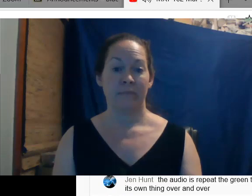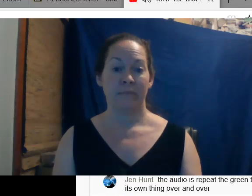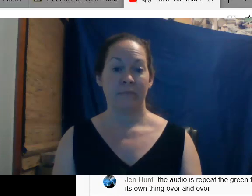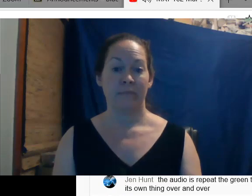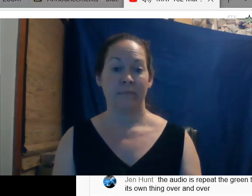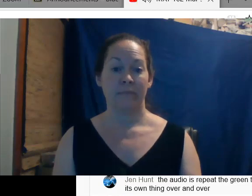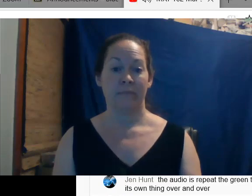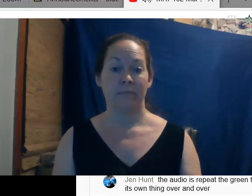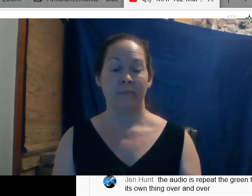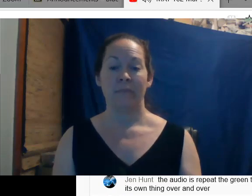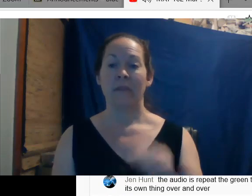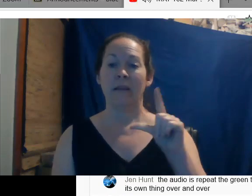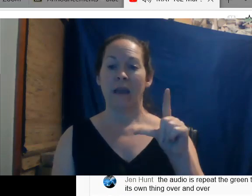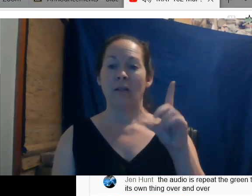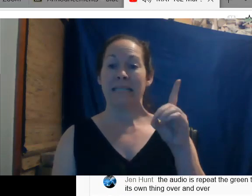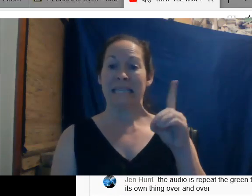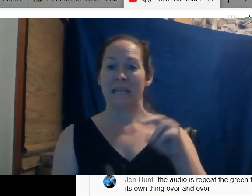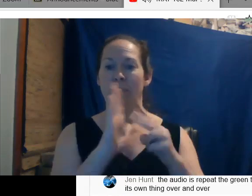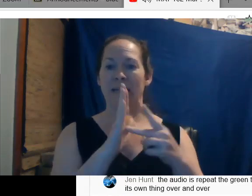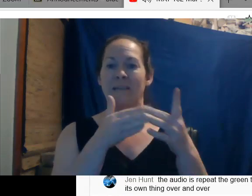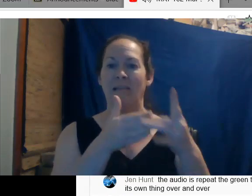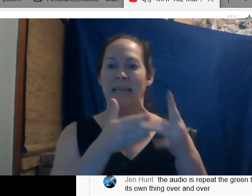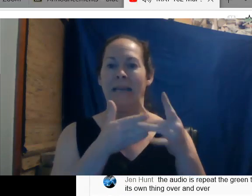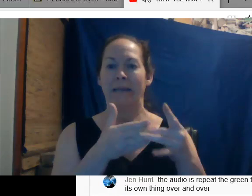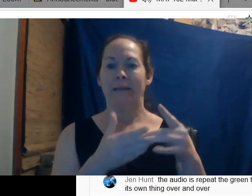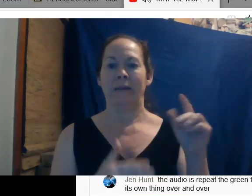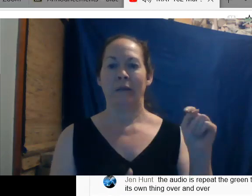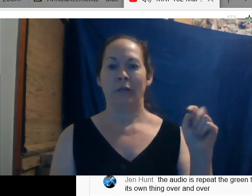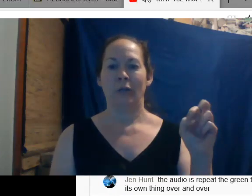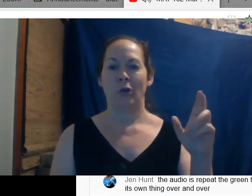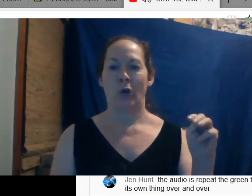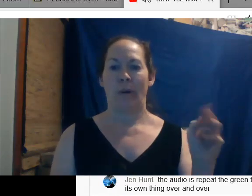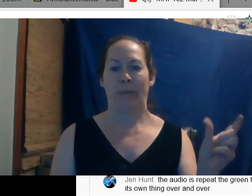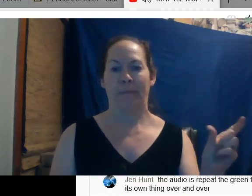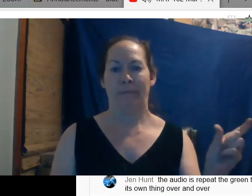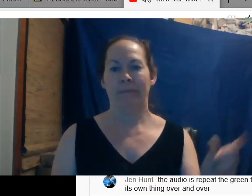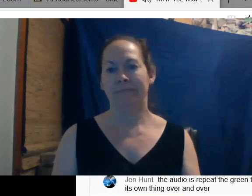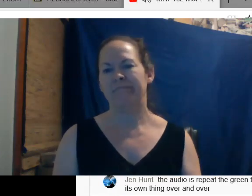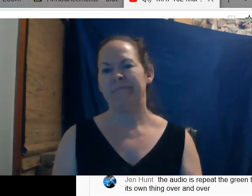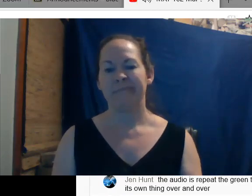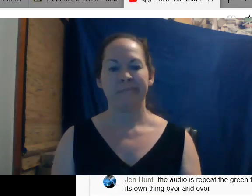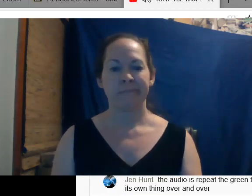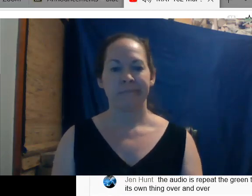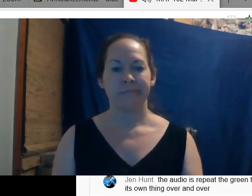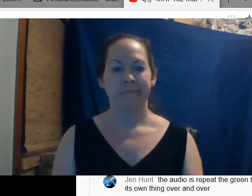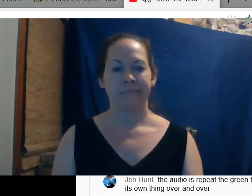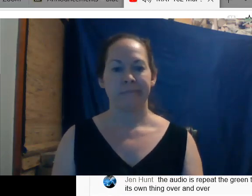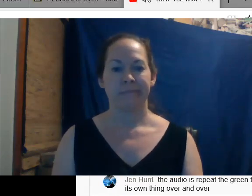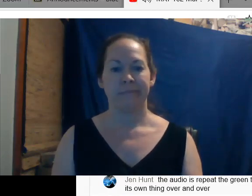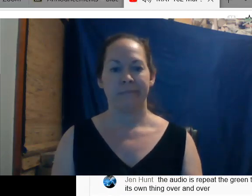I'm just going to put LD for leading terms, and we'll write it above.